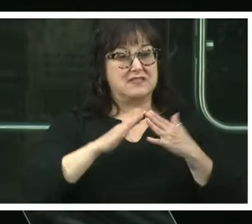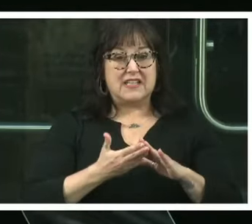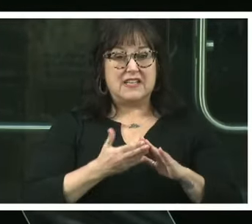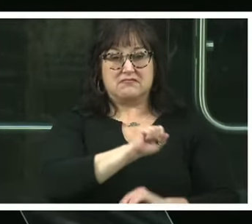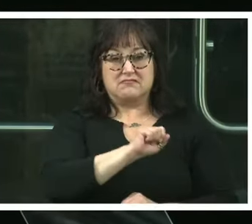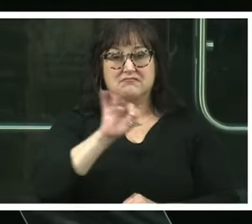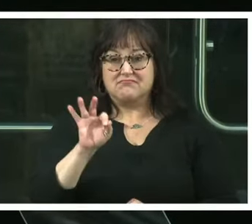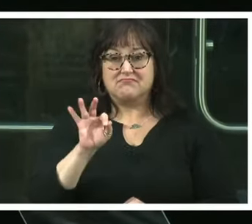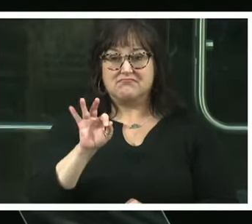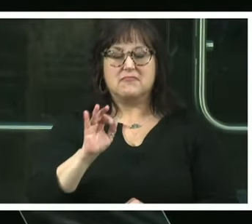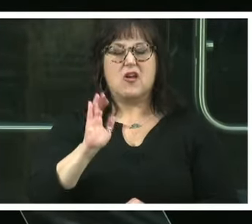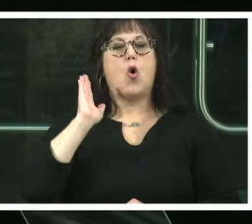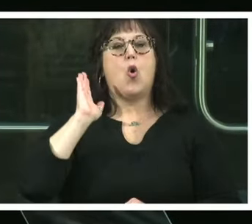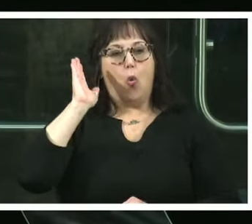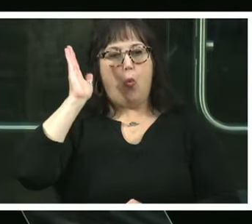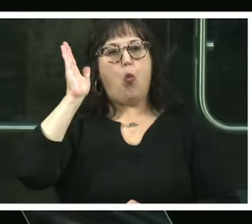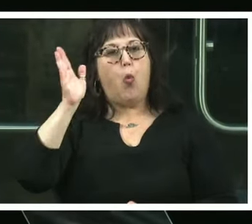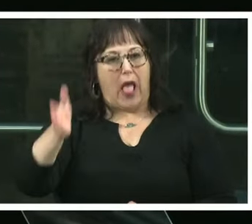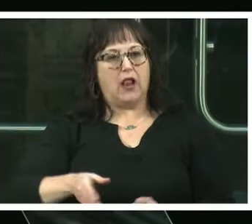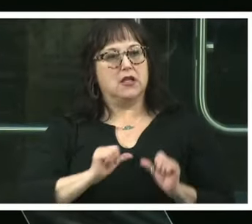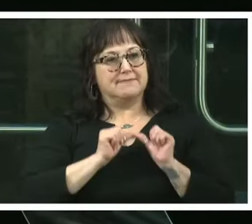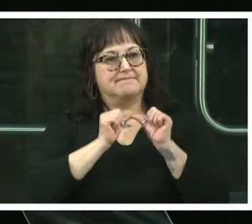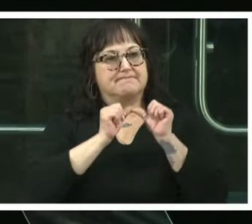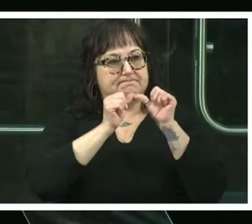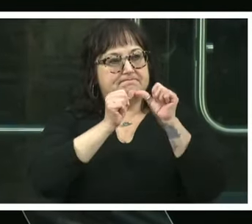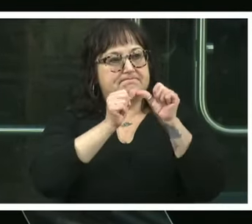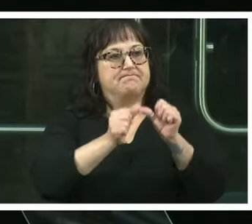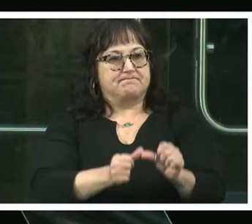Francisco, will persevere.